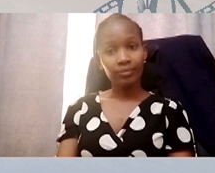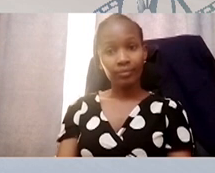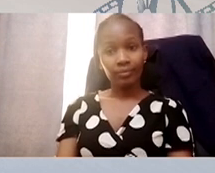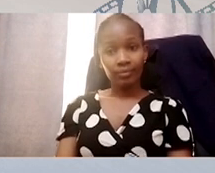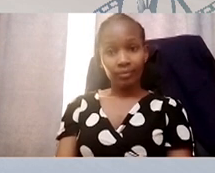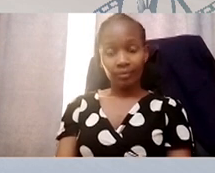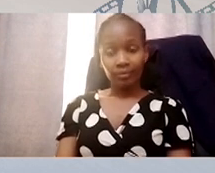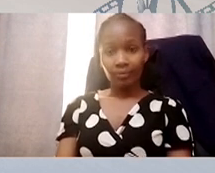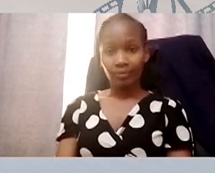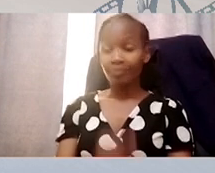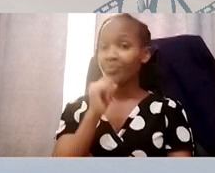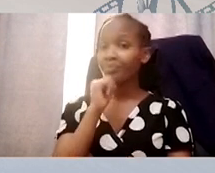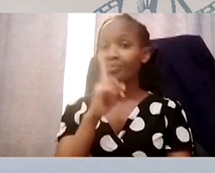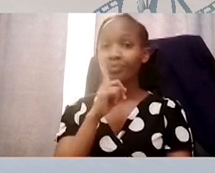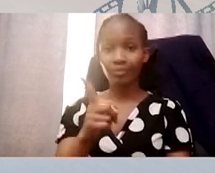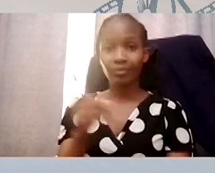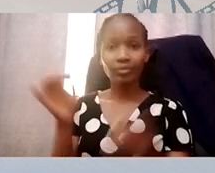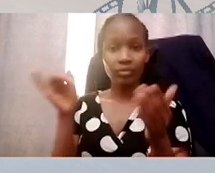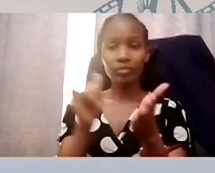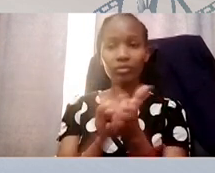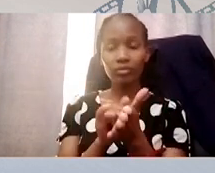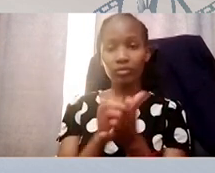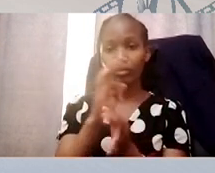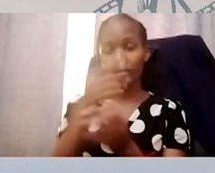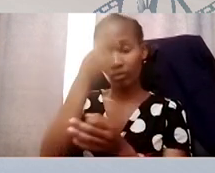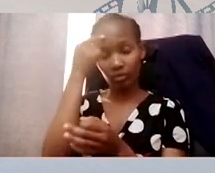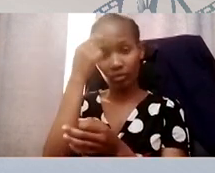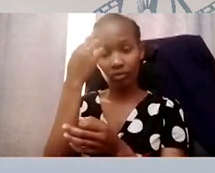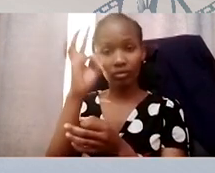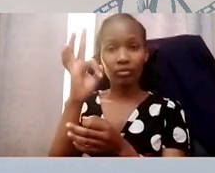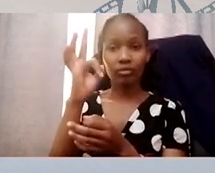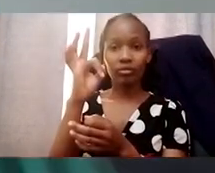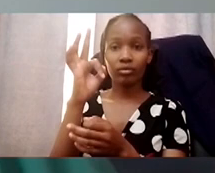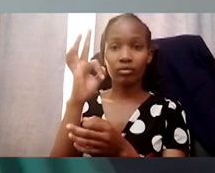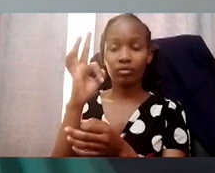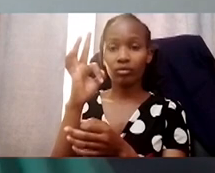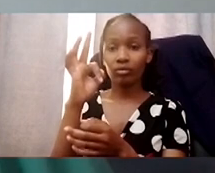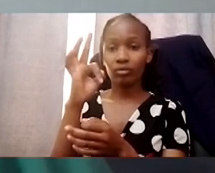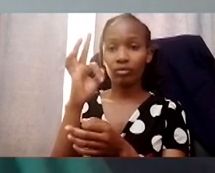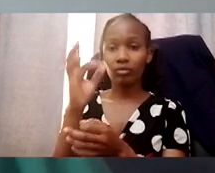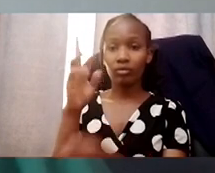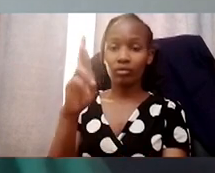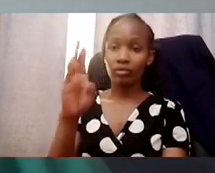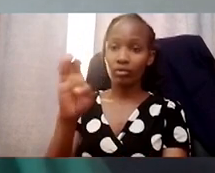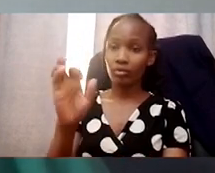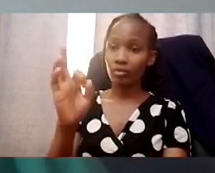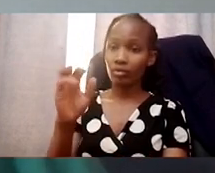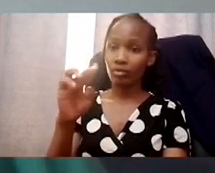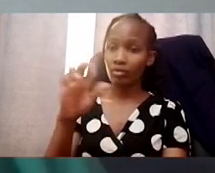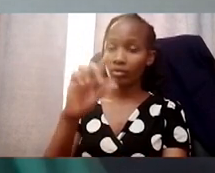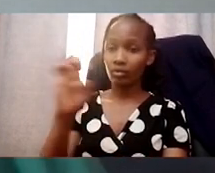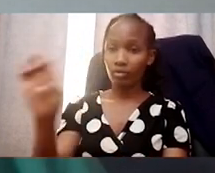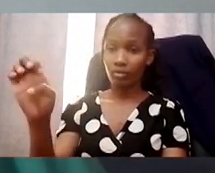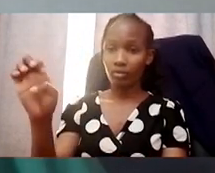I'm not sure that's entirely correct there, Chris, because of course refugees also attend school like everybody else. They've